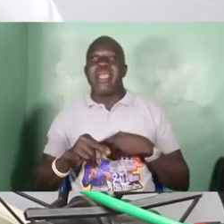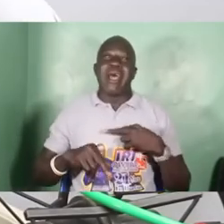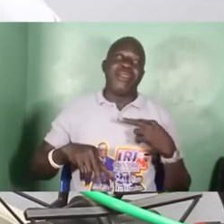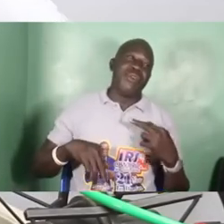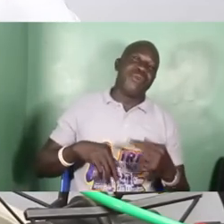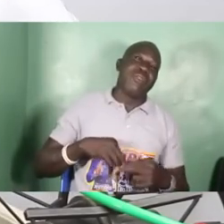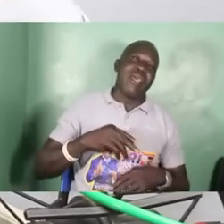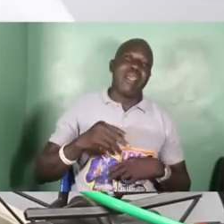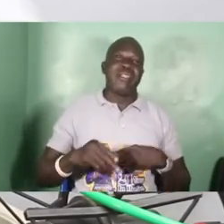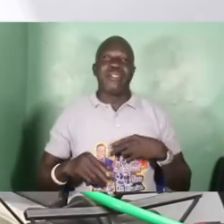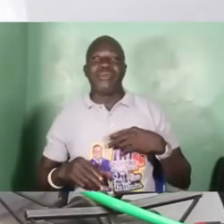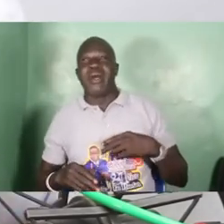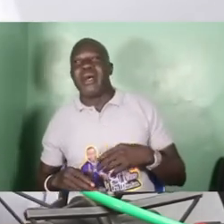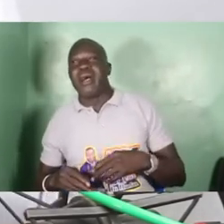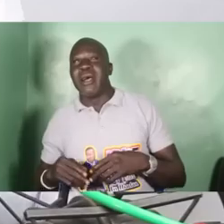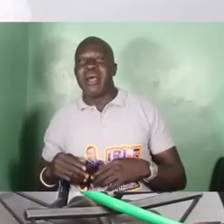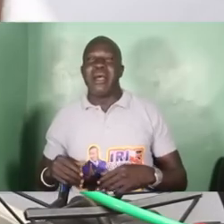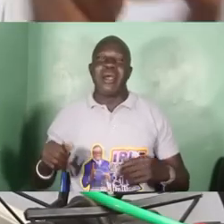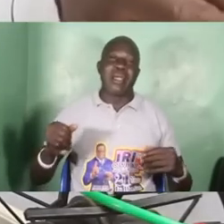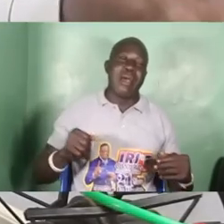ìlẹ̀rẹ̀ ìfẹ́lẹ̀ yé.